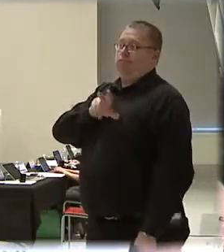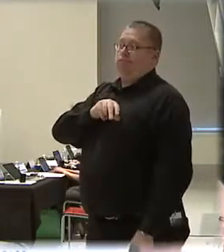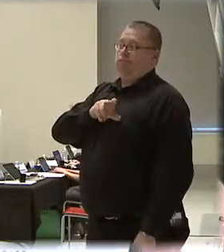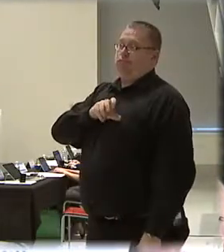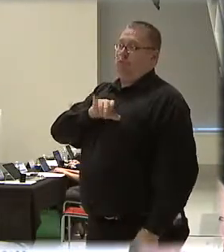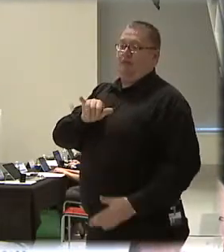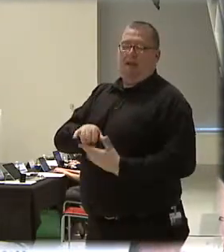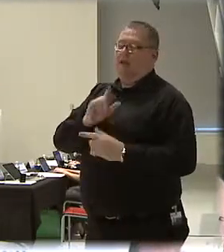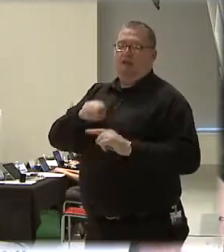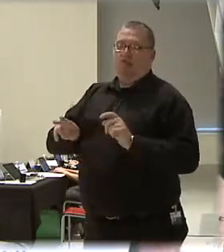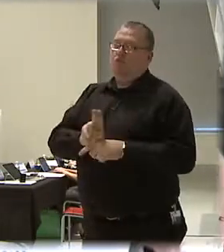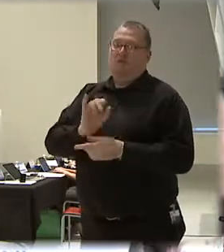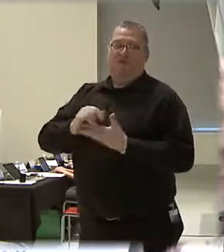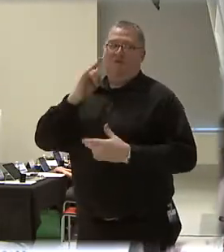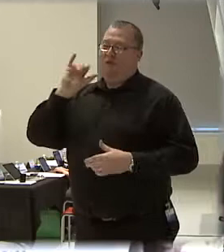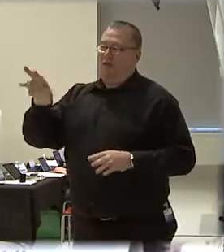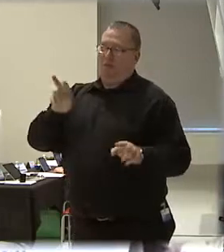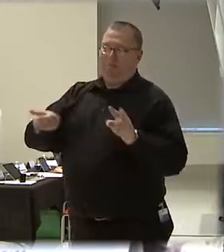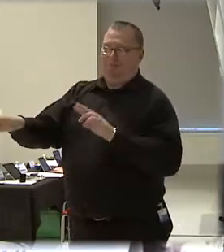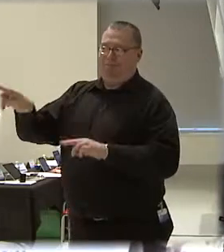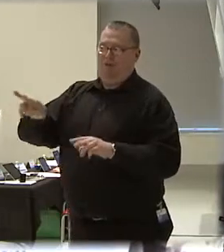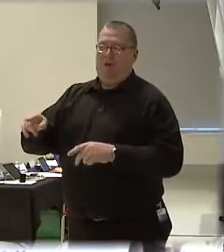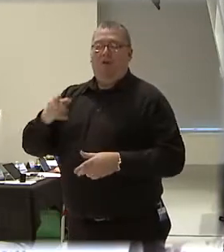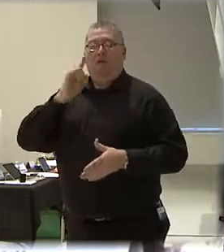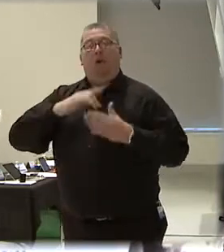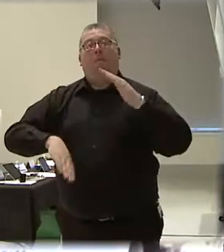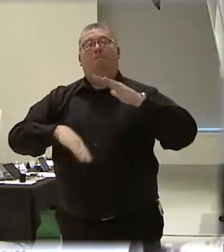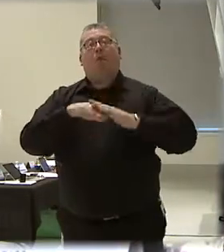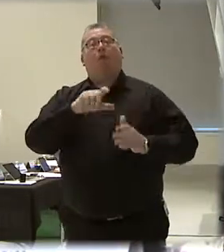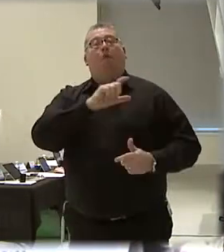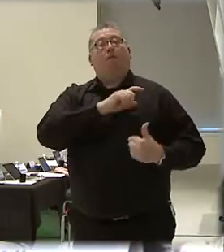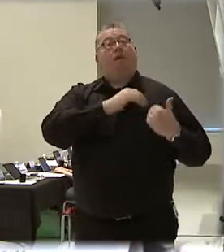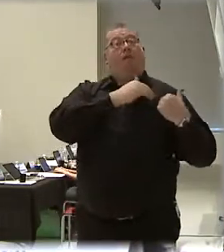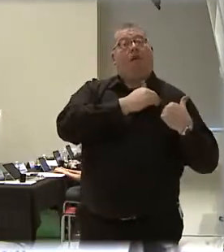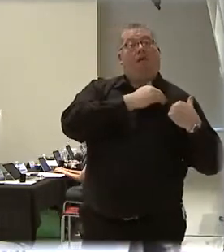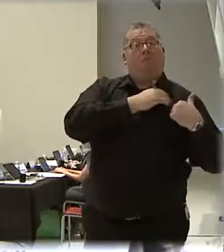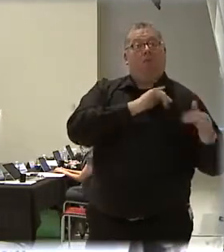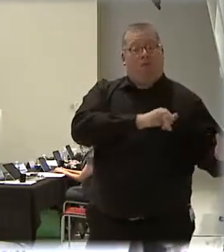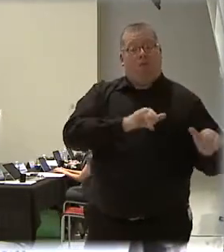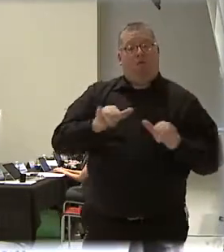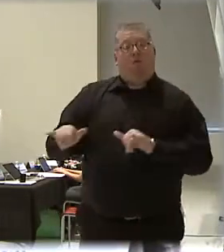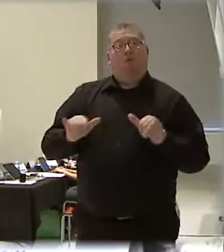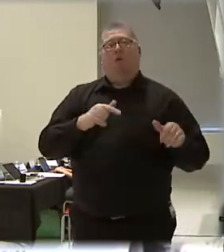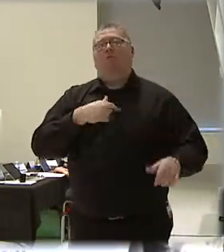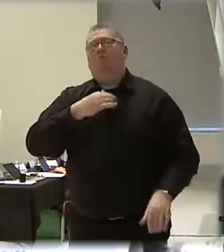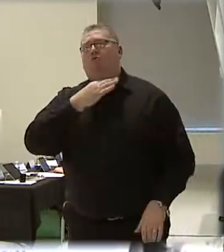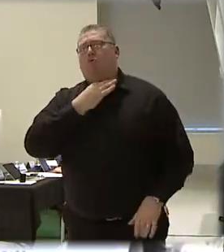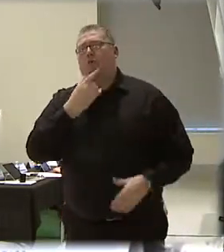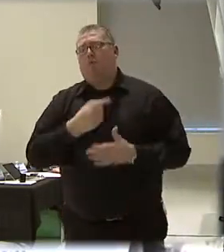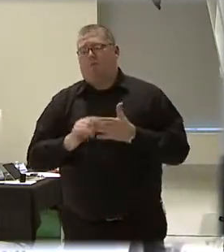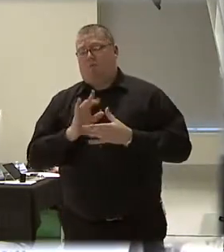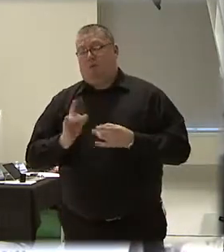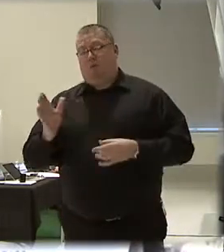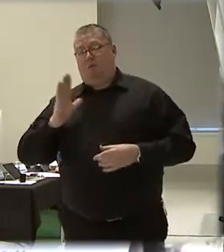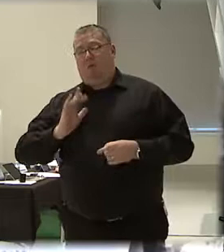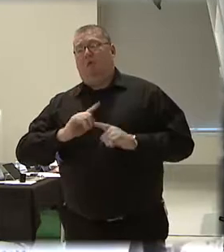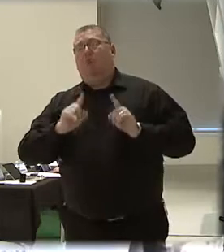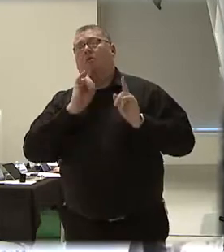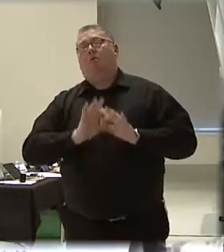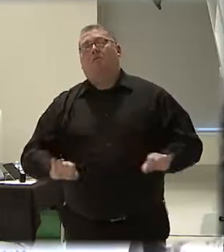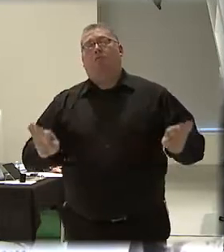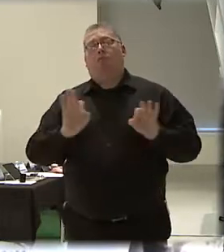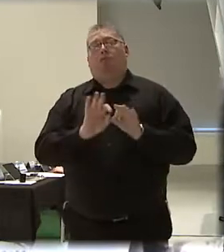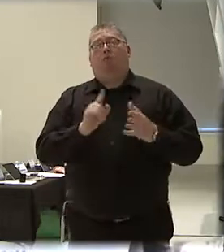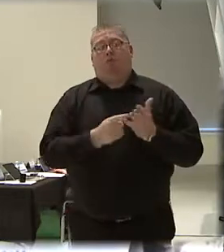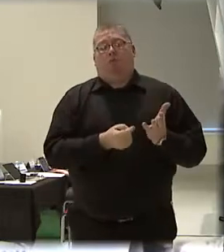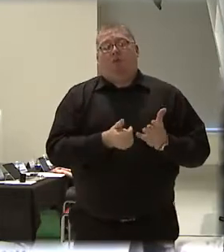The programs must be designed to maximize officer accountability, which, and I don't want to repeat what was said before, but it's so important to eliminate